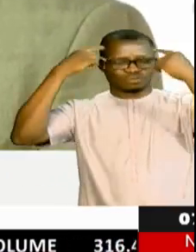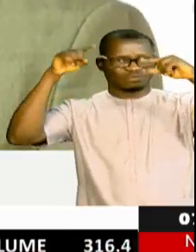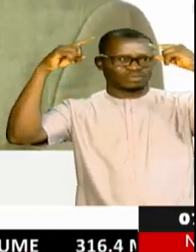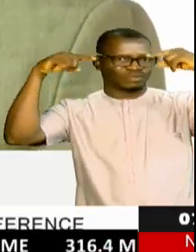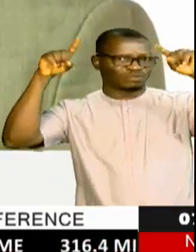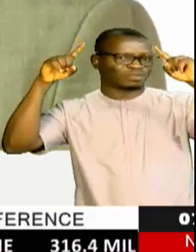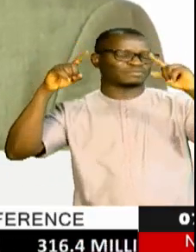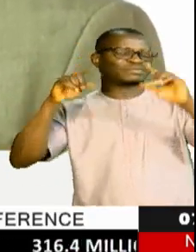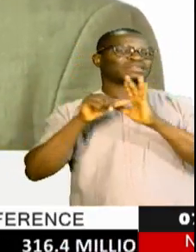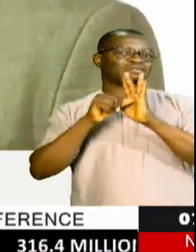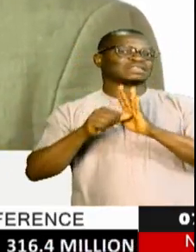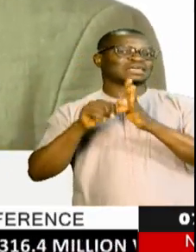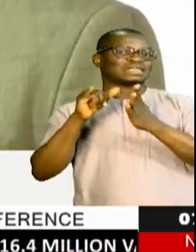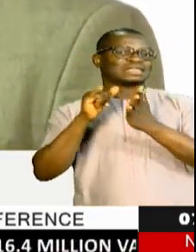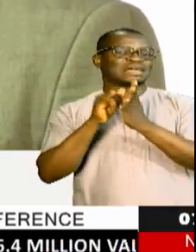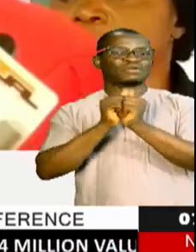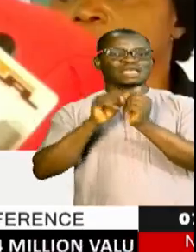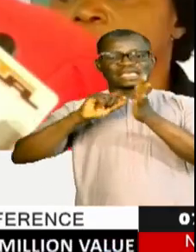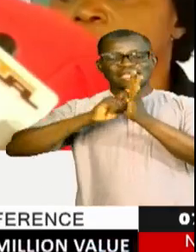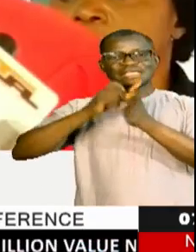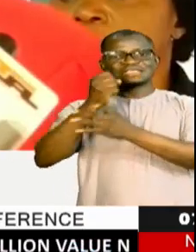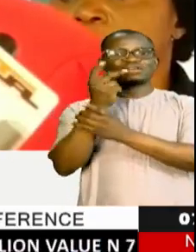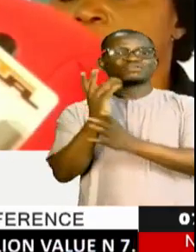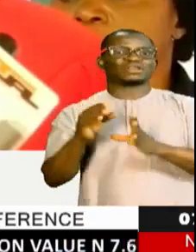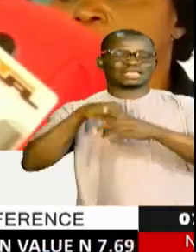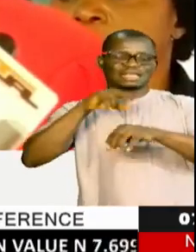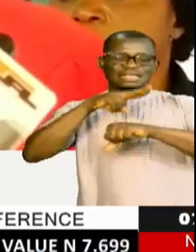it would give stakeholders in the nation's